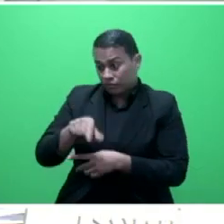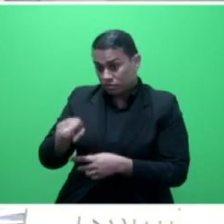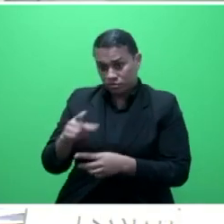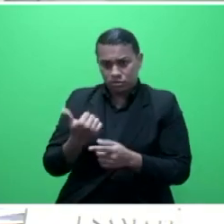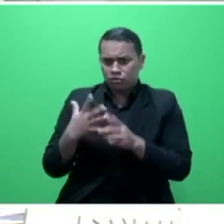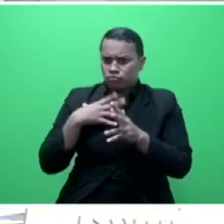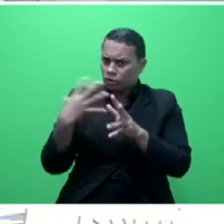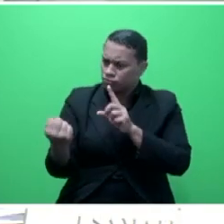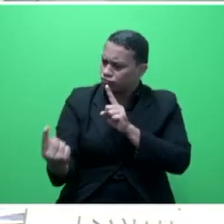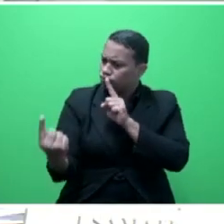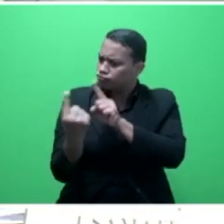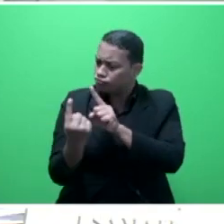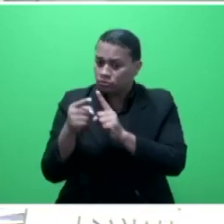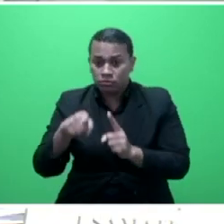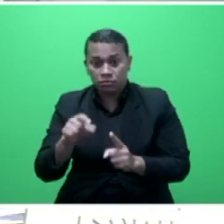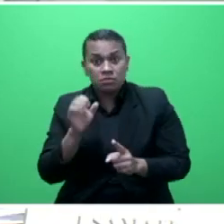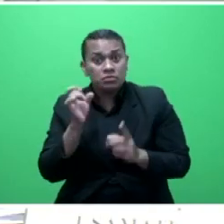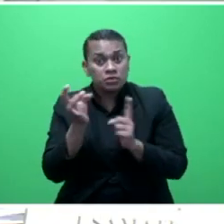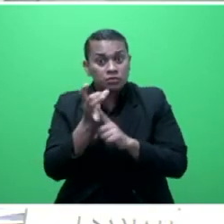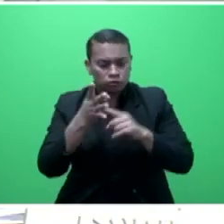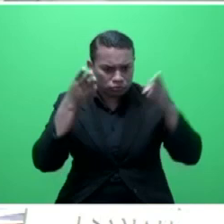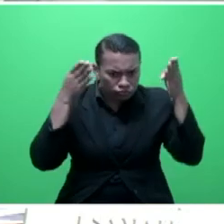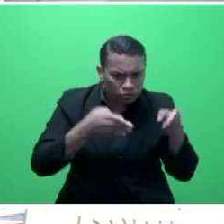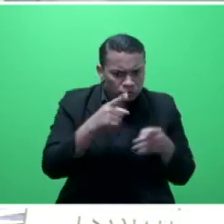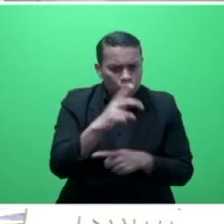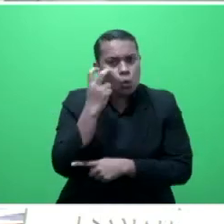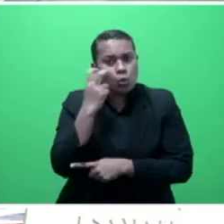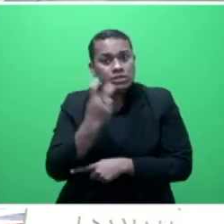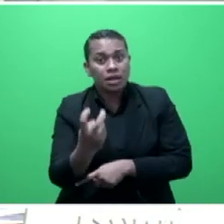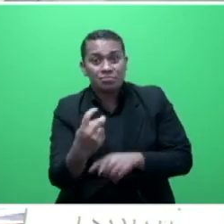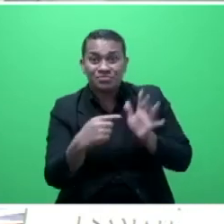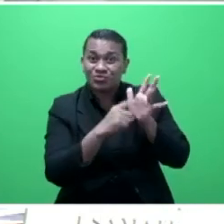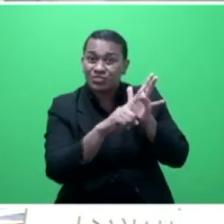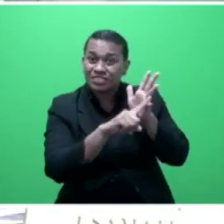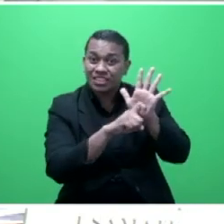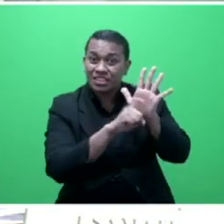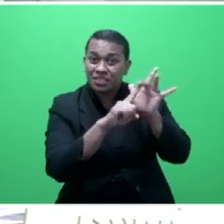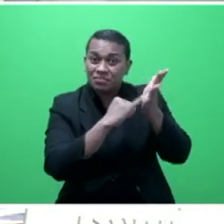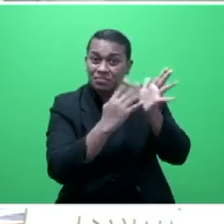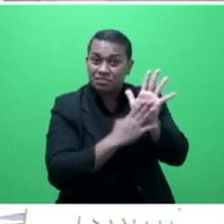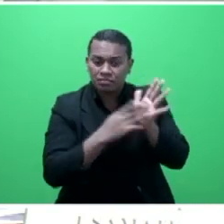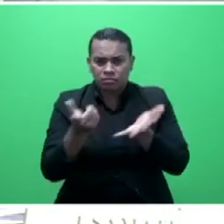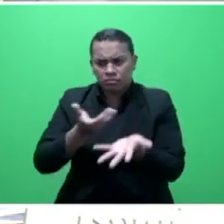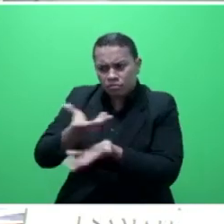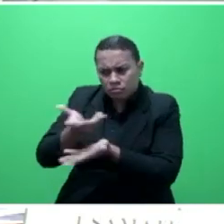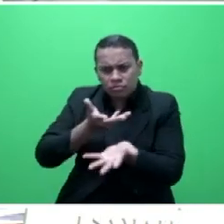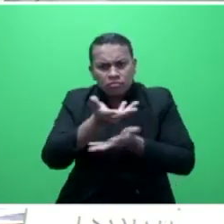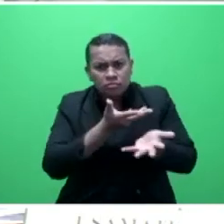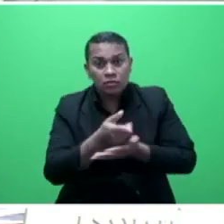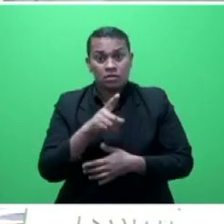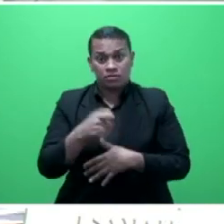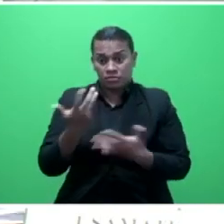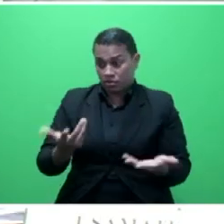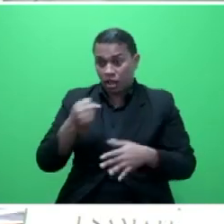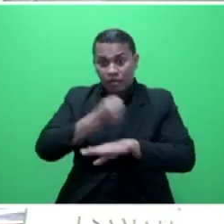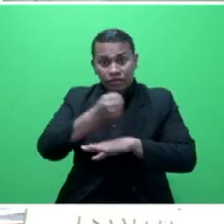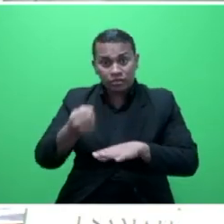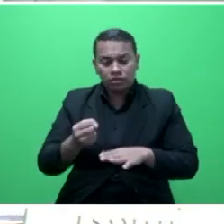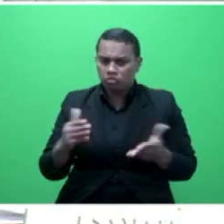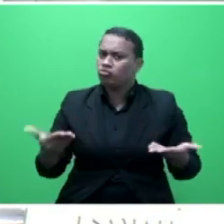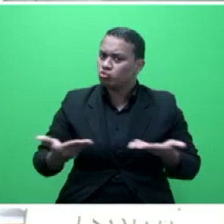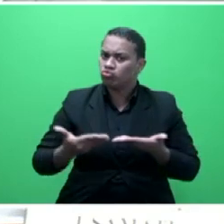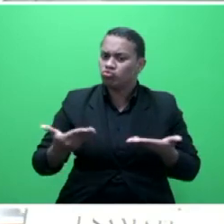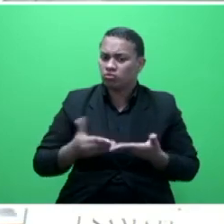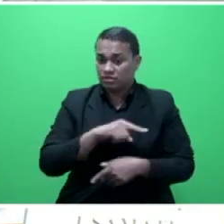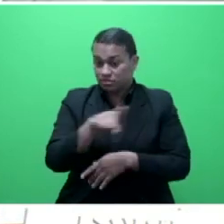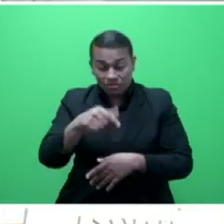with tourism stakeholders. And while these consultations have become a tradition since this government introduced them, as we all well know, Mr.